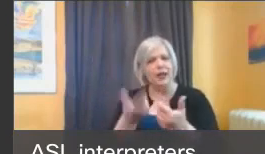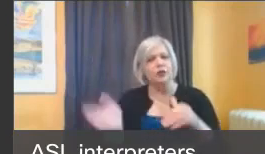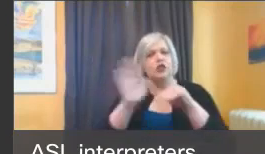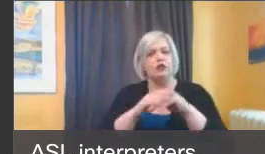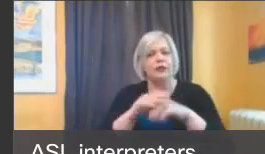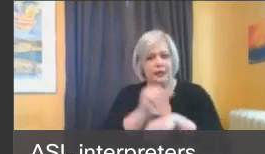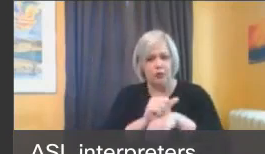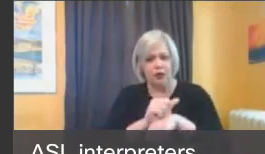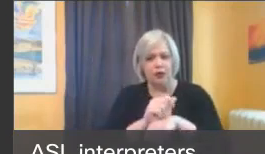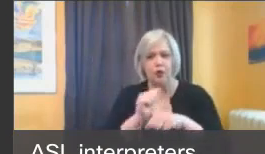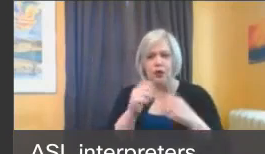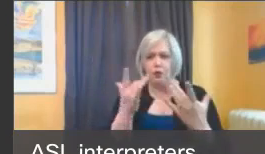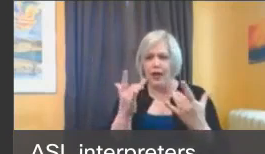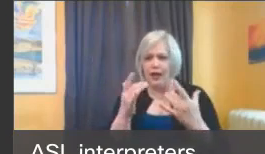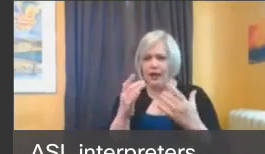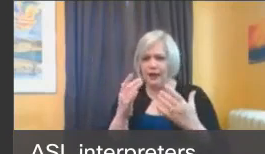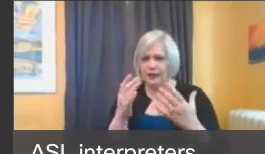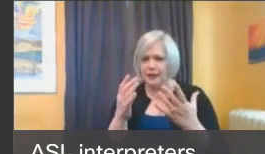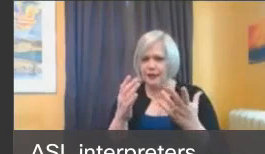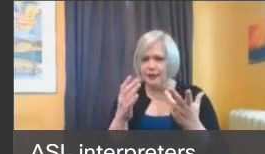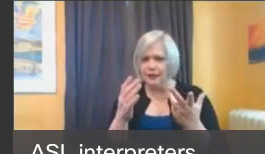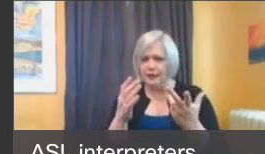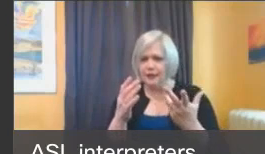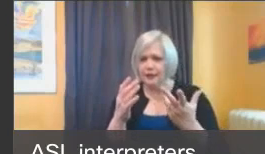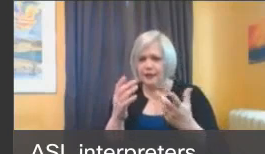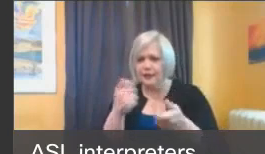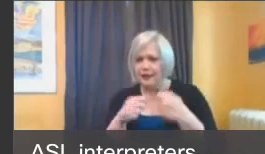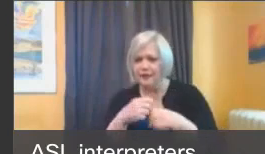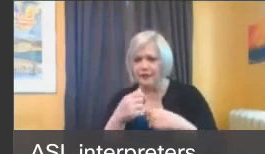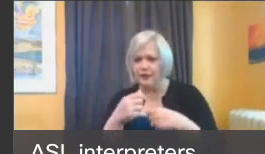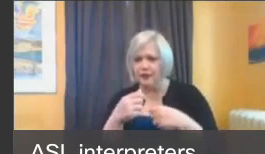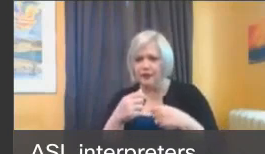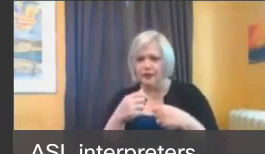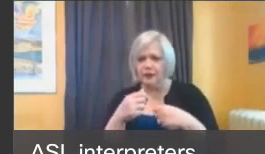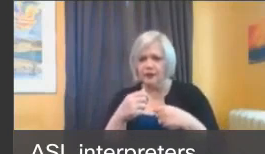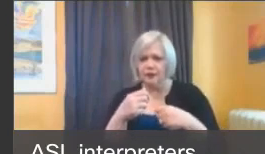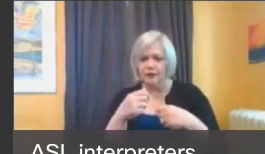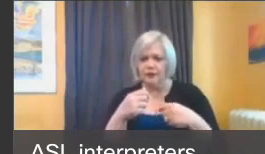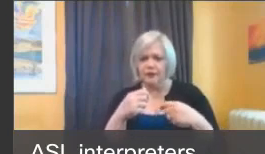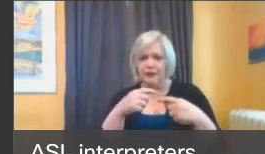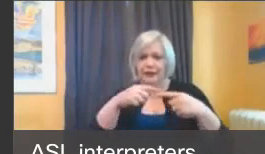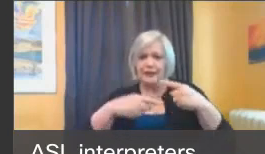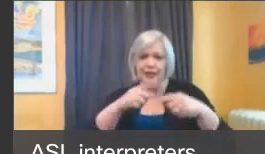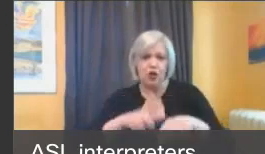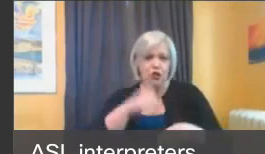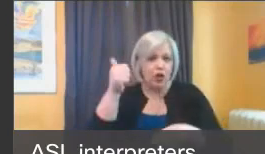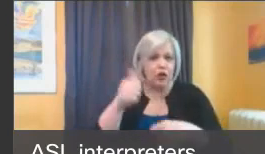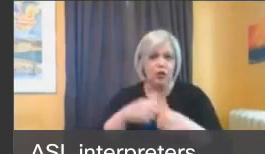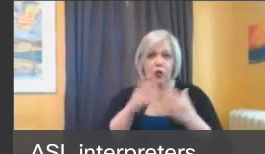Why wouldn't we move in the other direction? Instead of every 4 years, why not let it go 8 years or just let it go